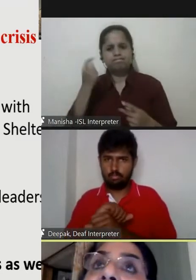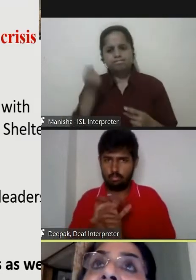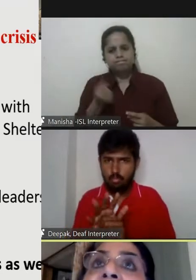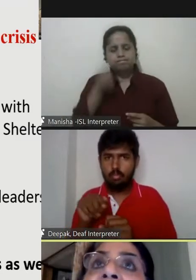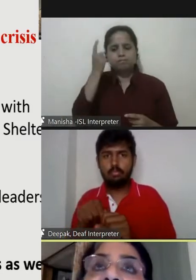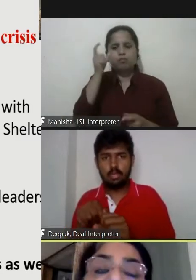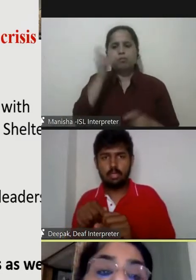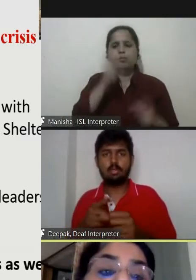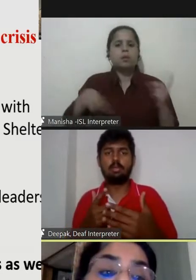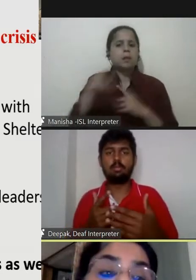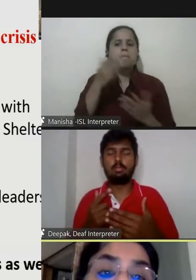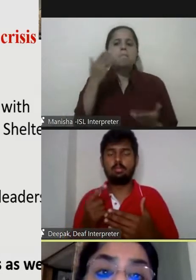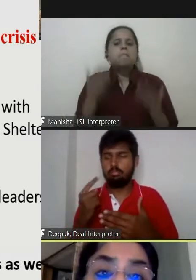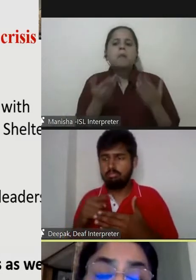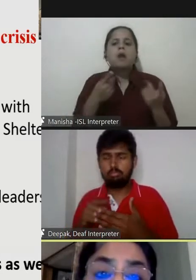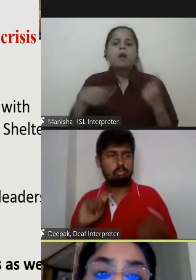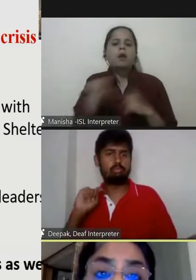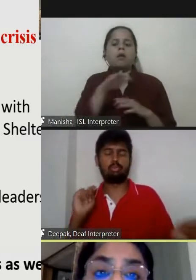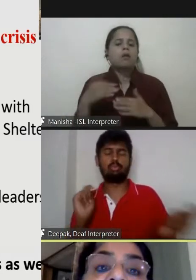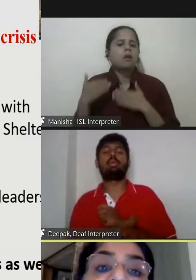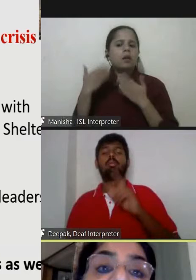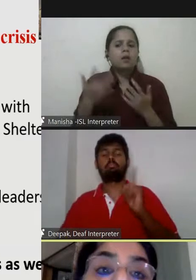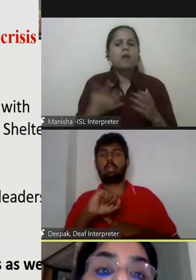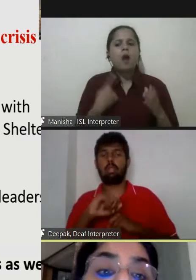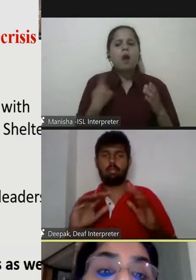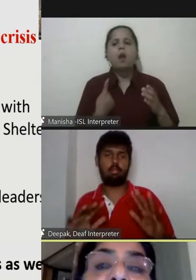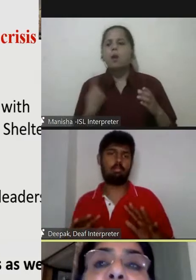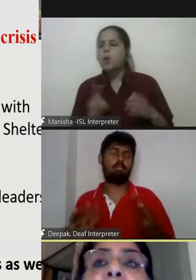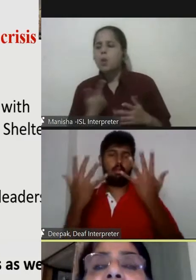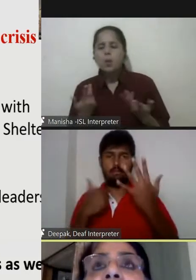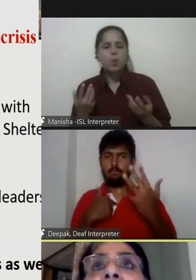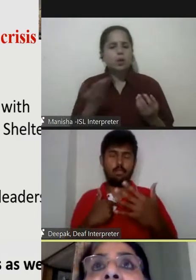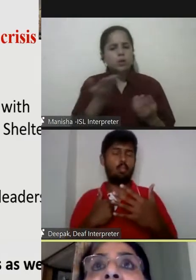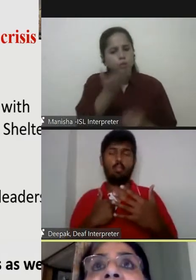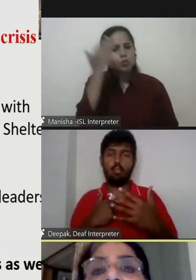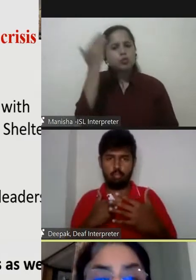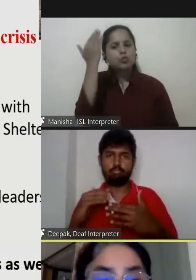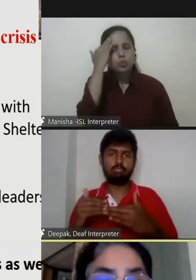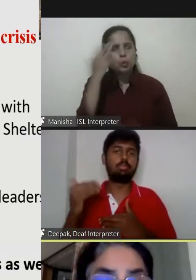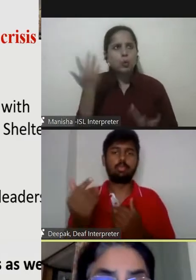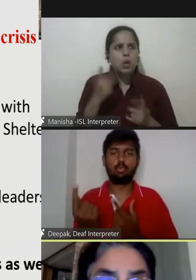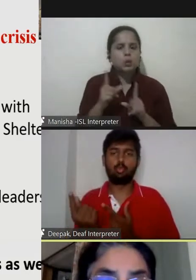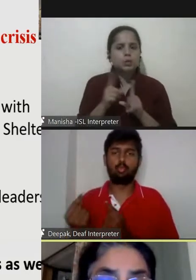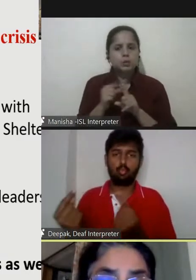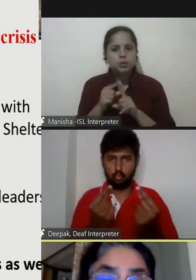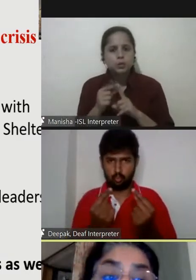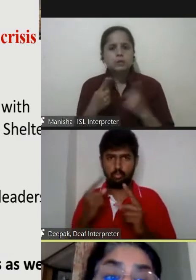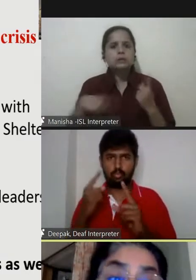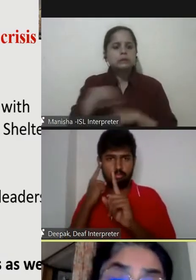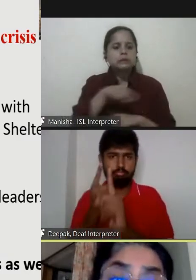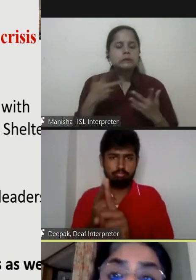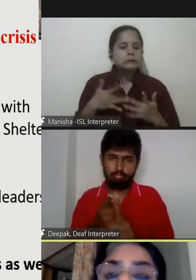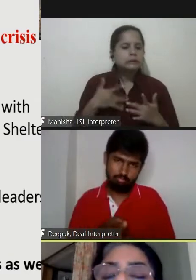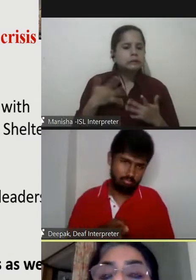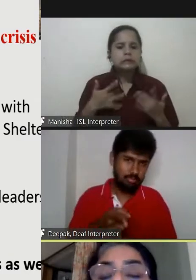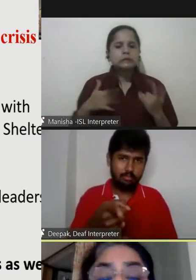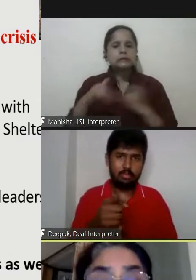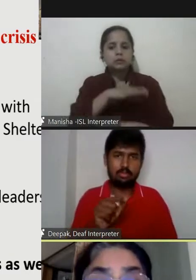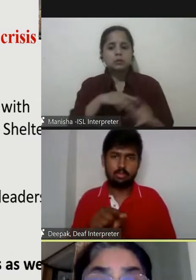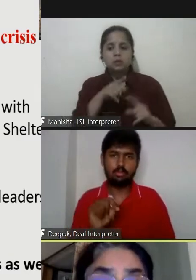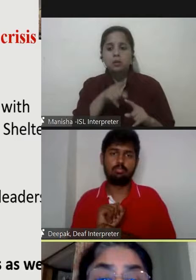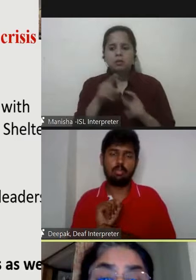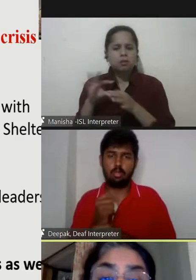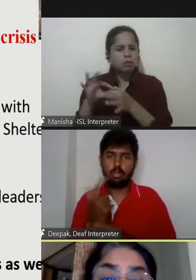would otherwise have been very isolated, and they knew what to do in this situation. Linkages that